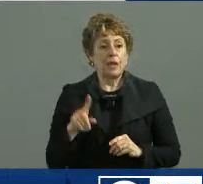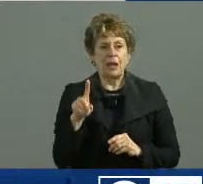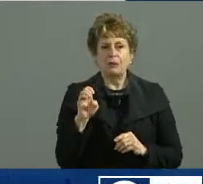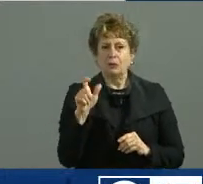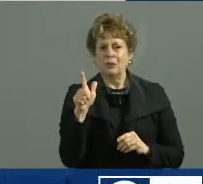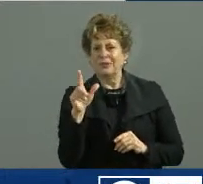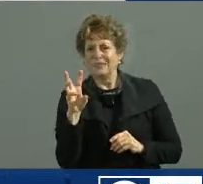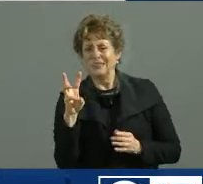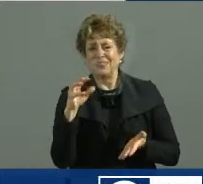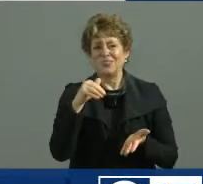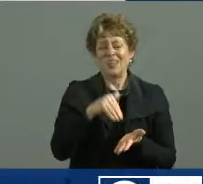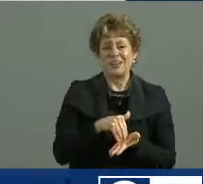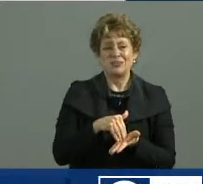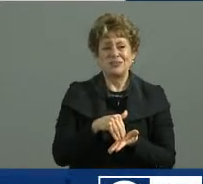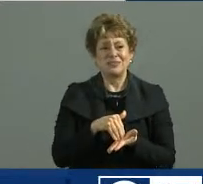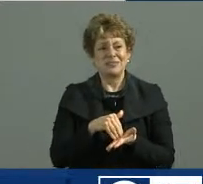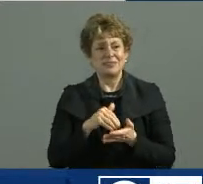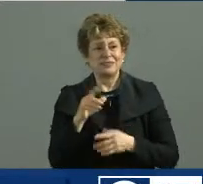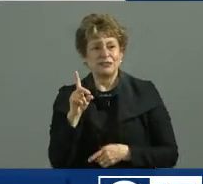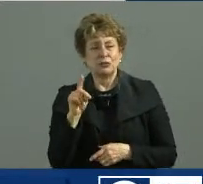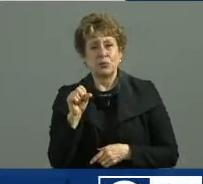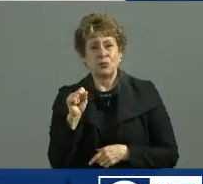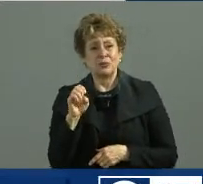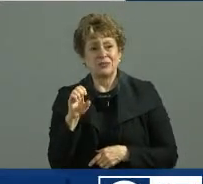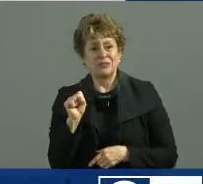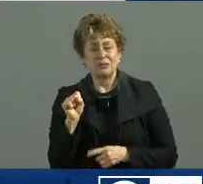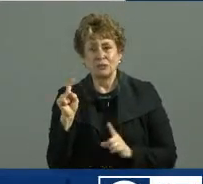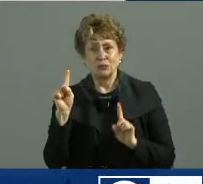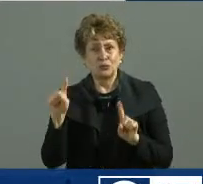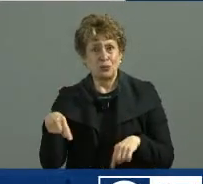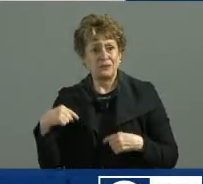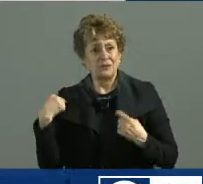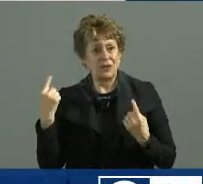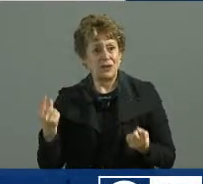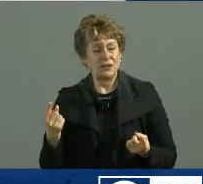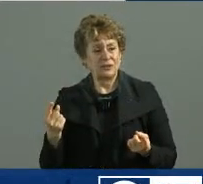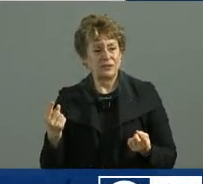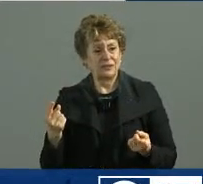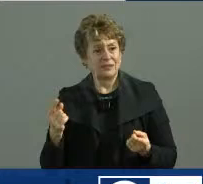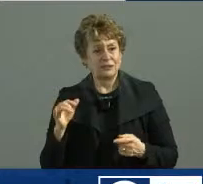126,000 doses were reported as of January 8th, and I'm sorry, that should be